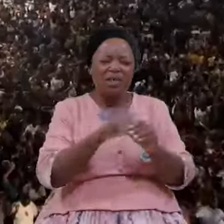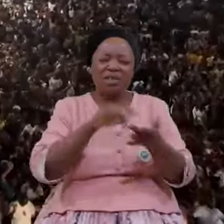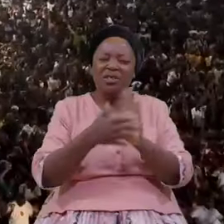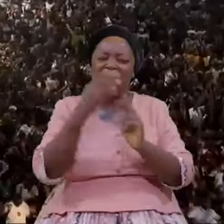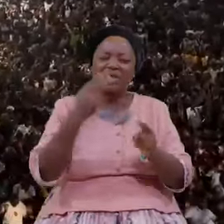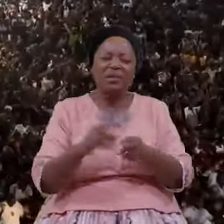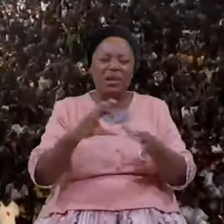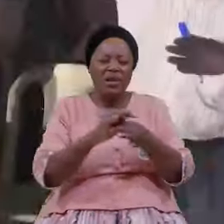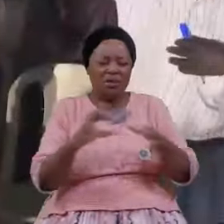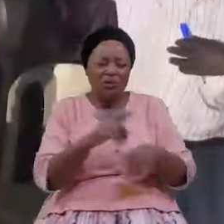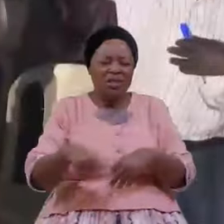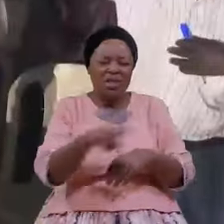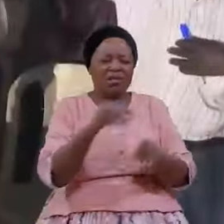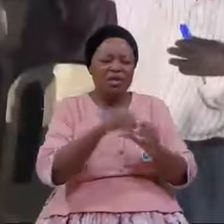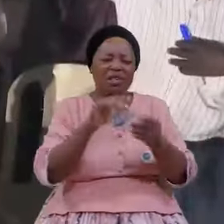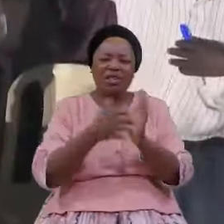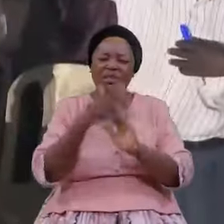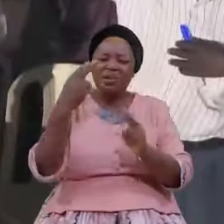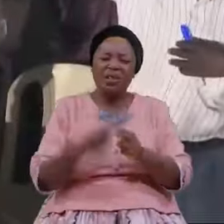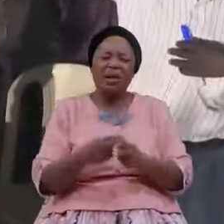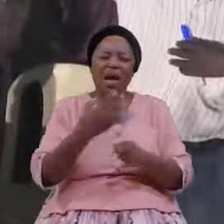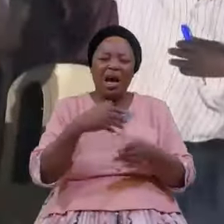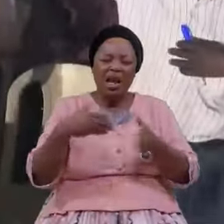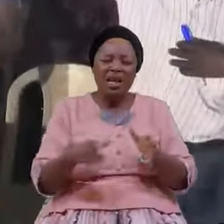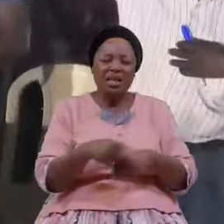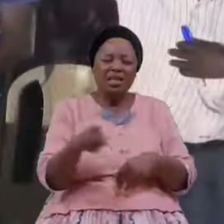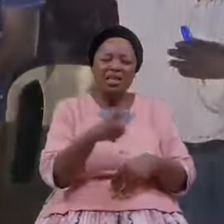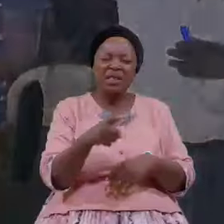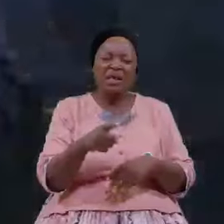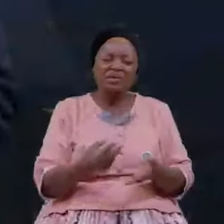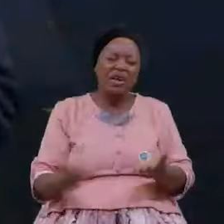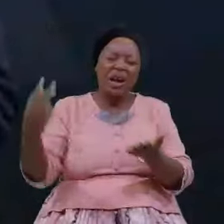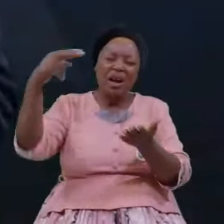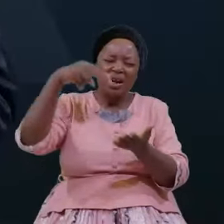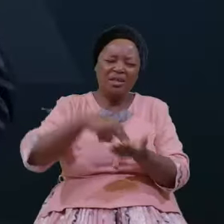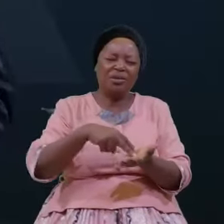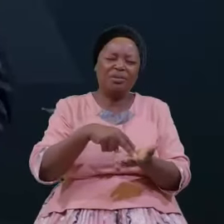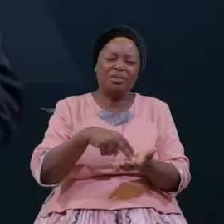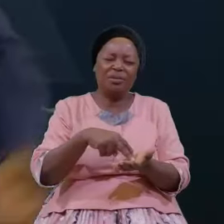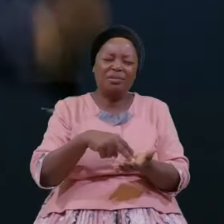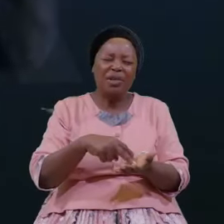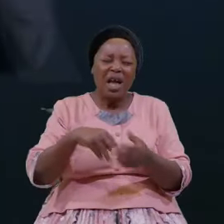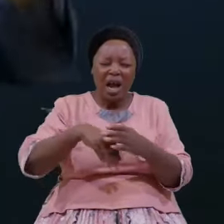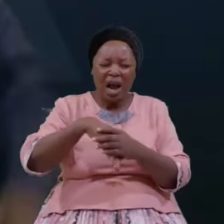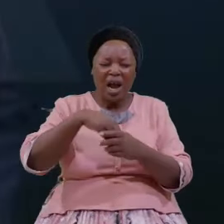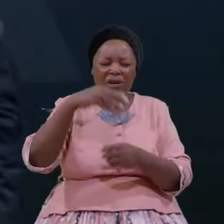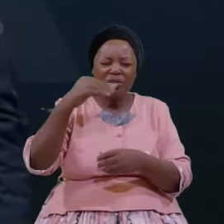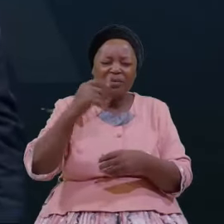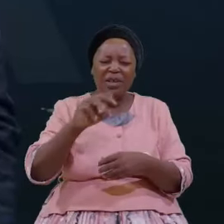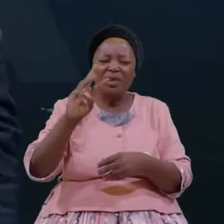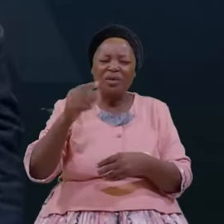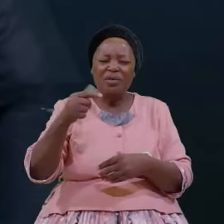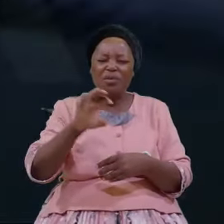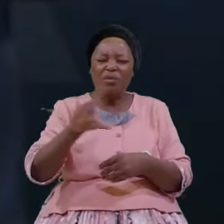Loose them. And let them rise up. Out of your wheelchair, you rise